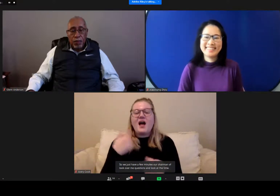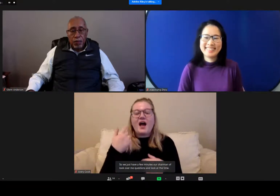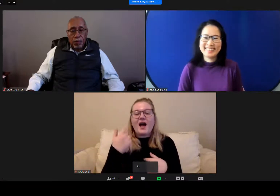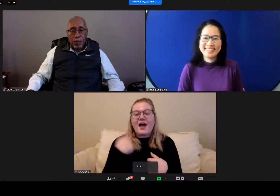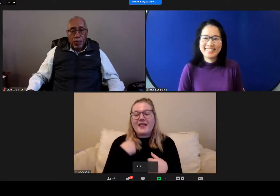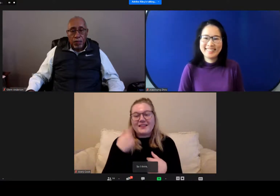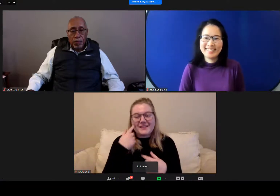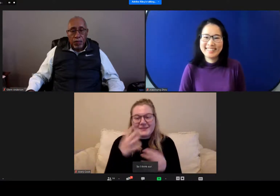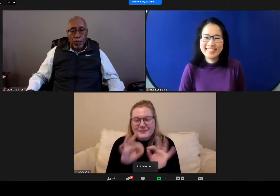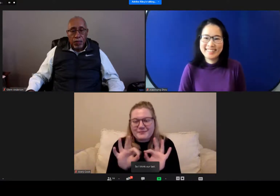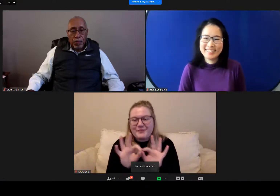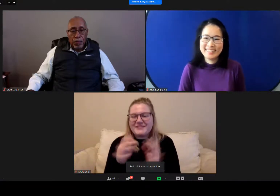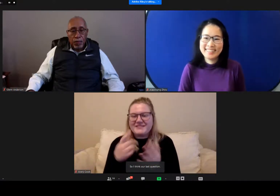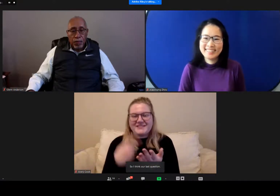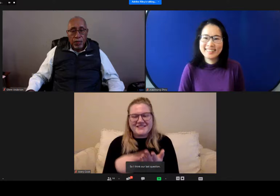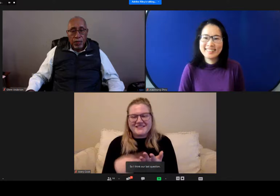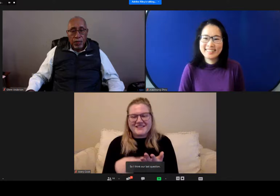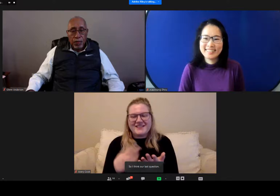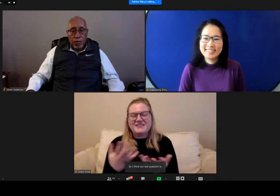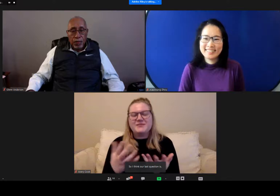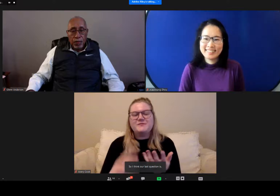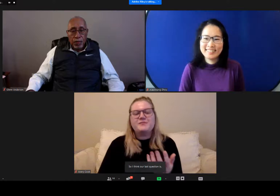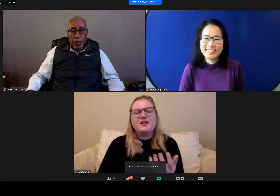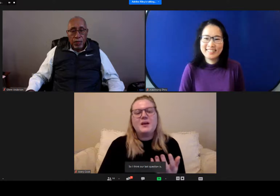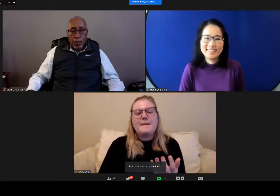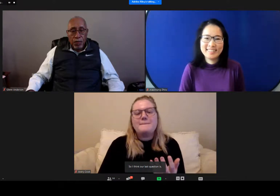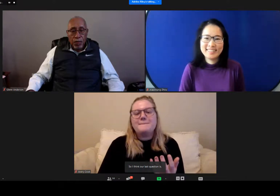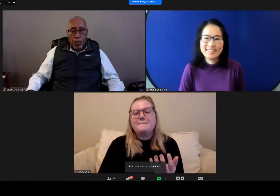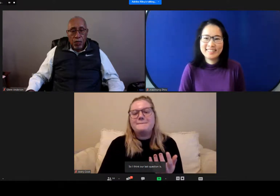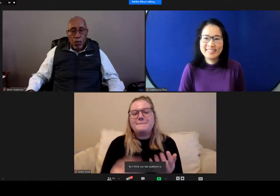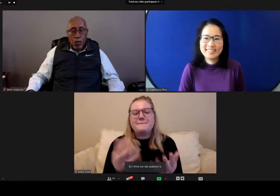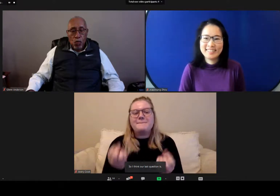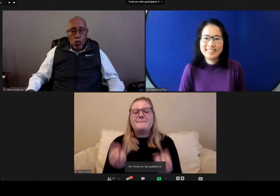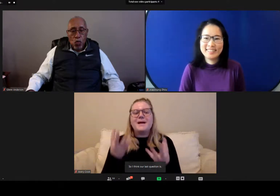So I think our last question is,